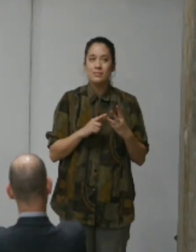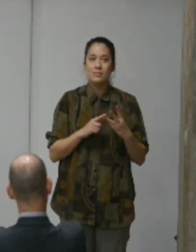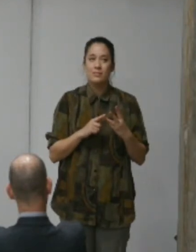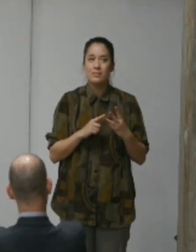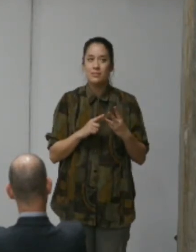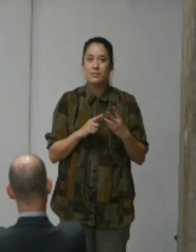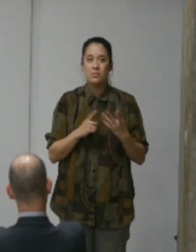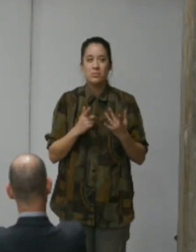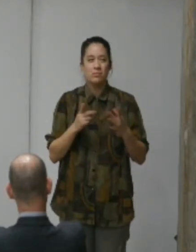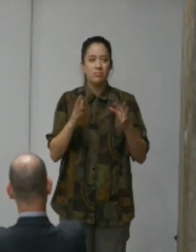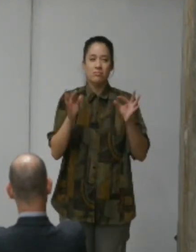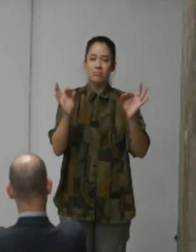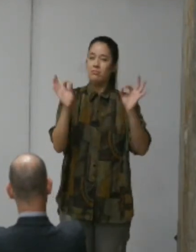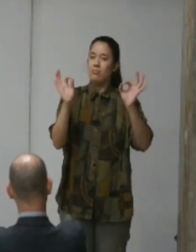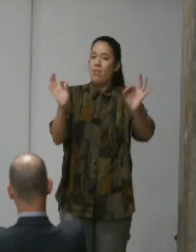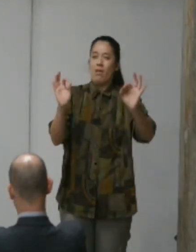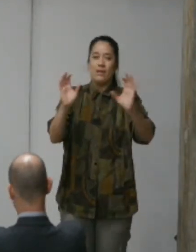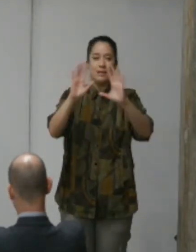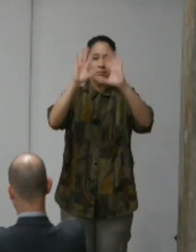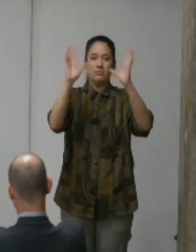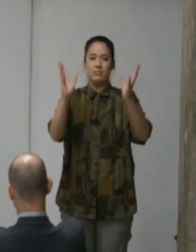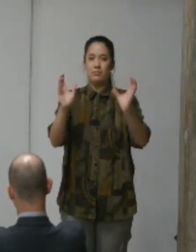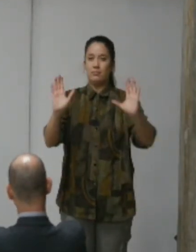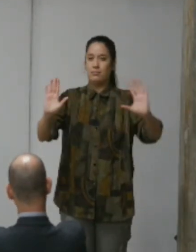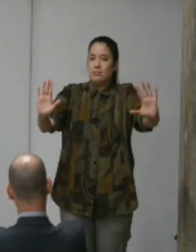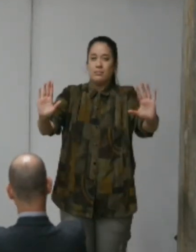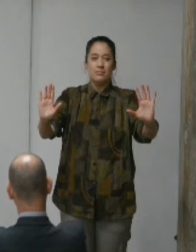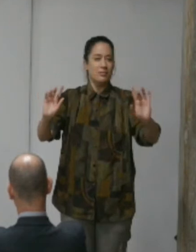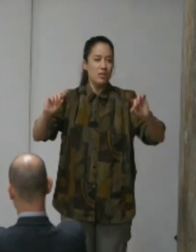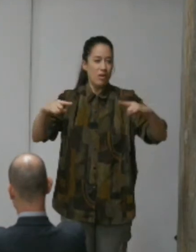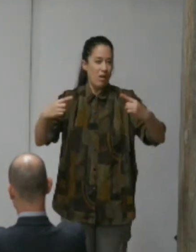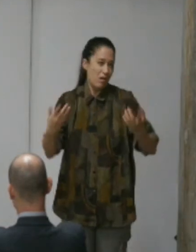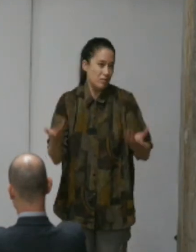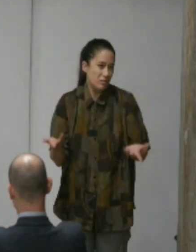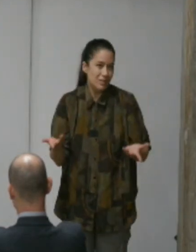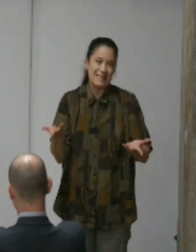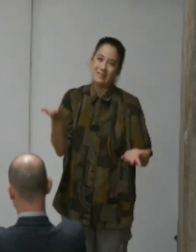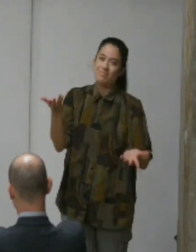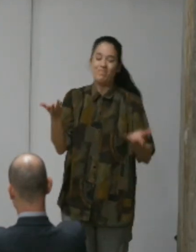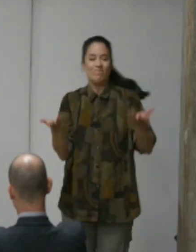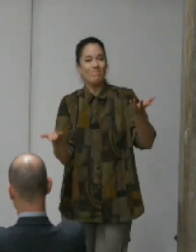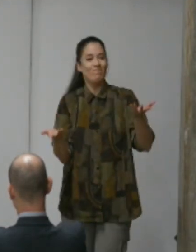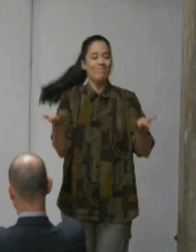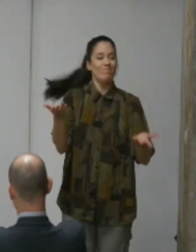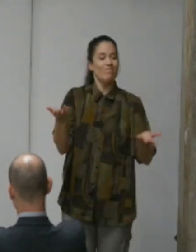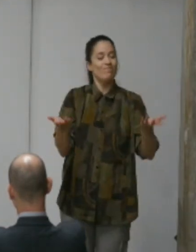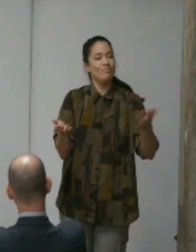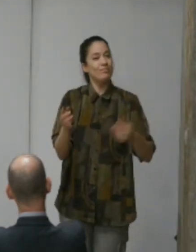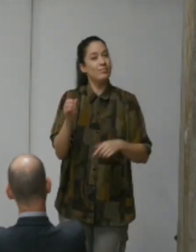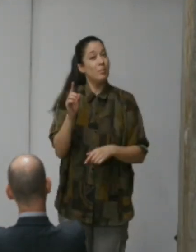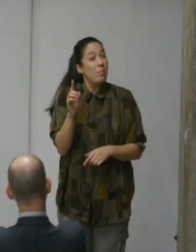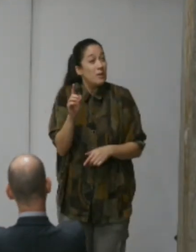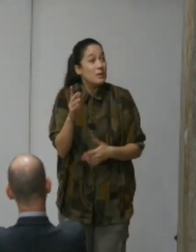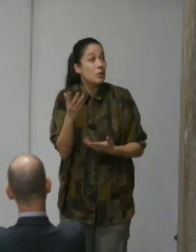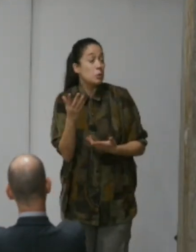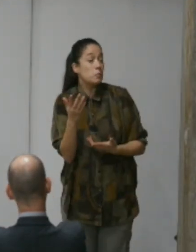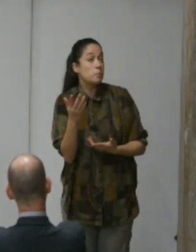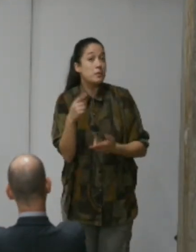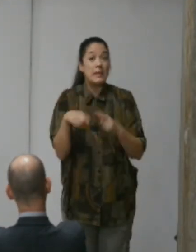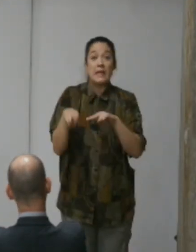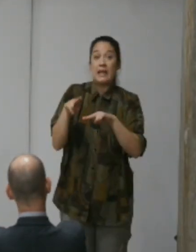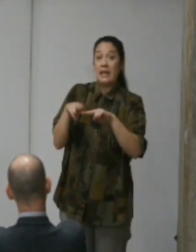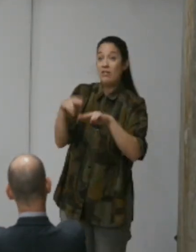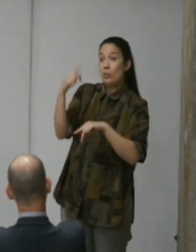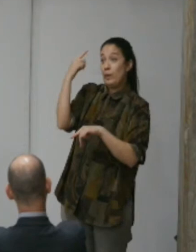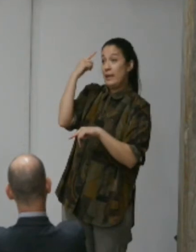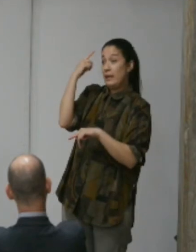idealizing it, because we could talk about the other side of the coin, but certainly if you think about some of the sheroes who